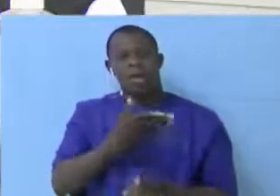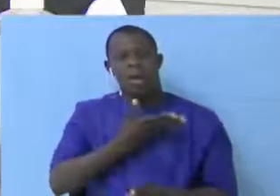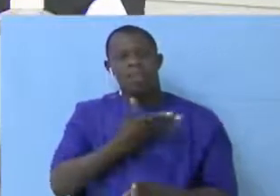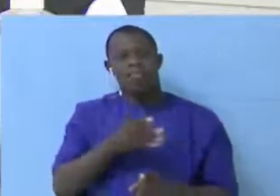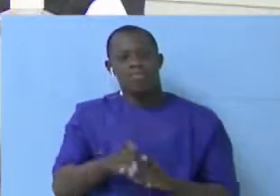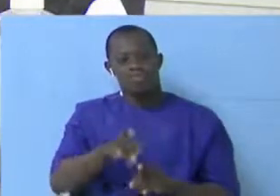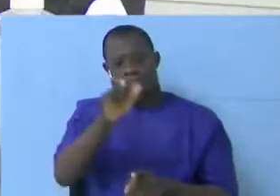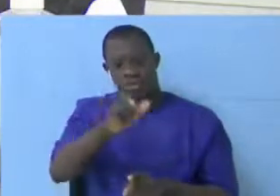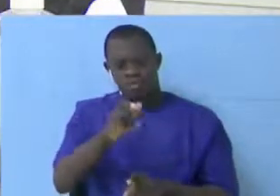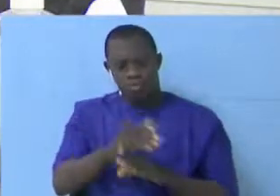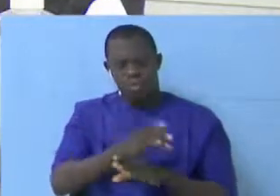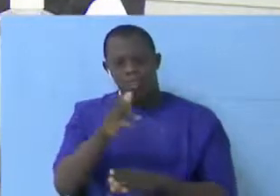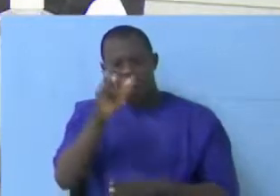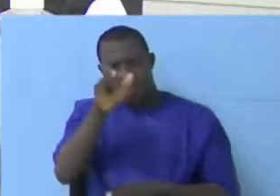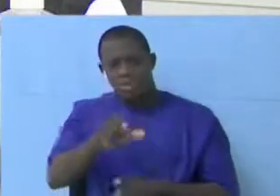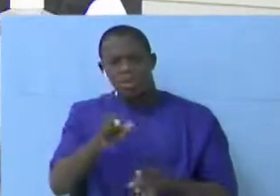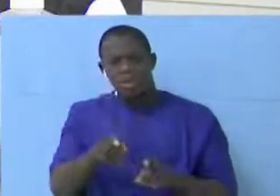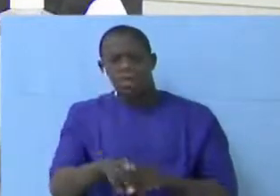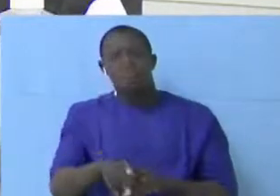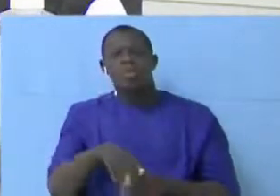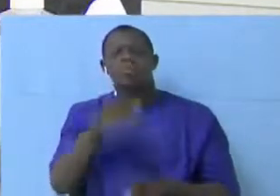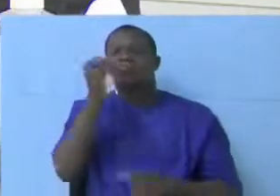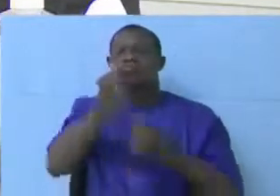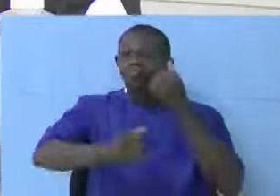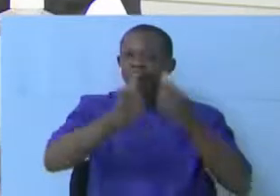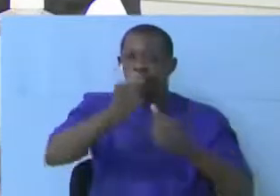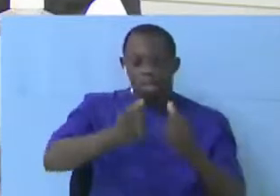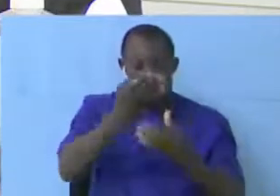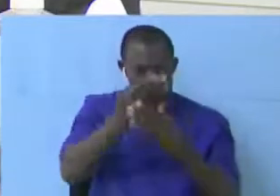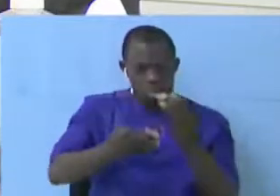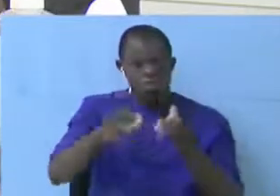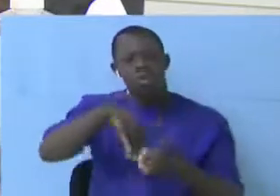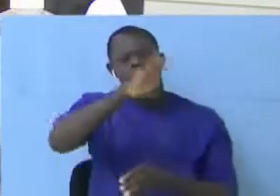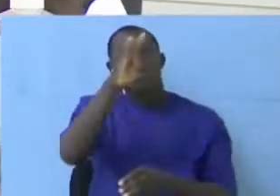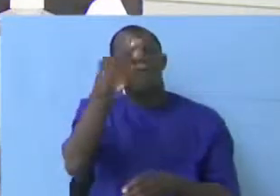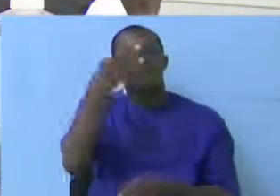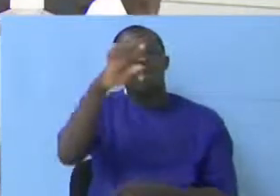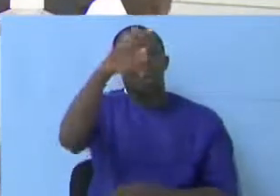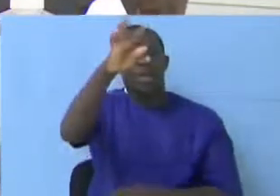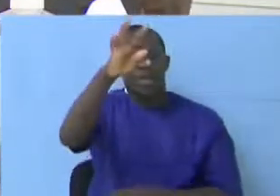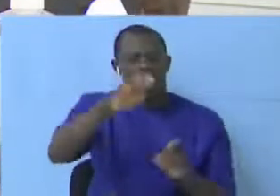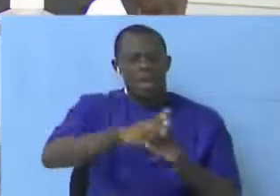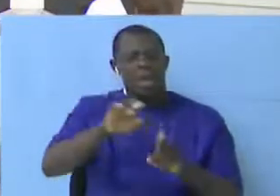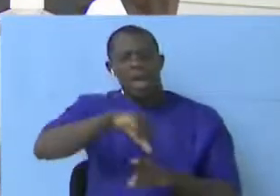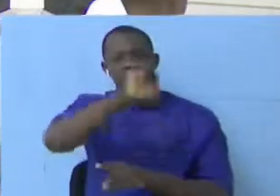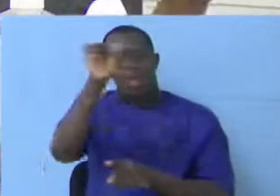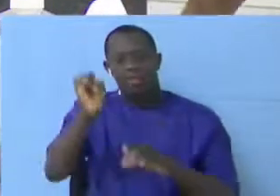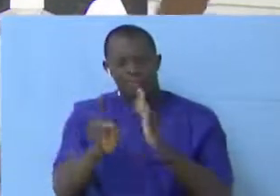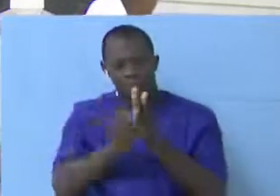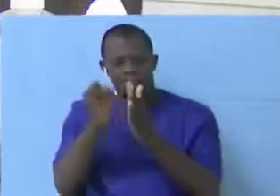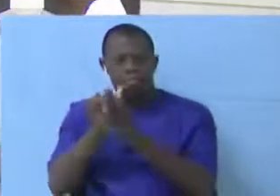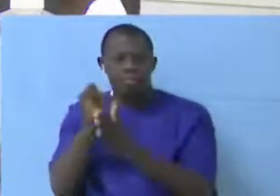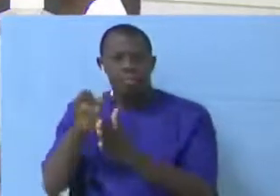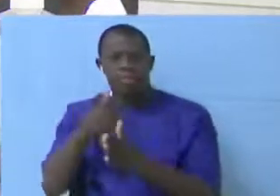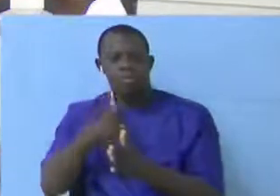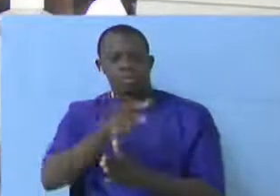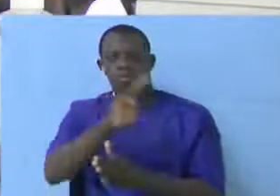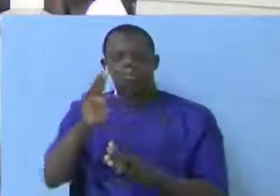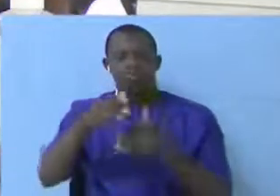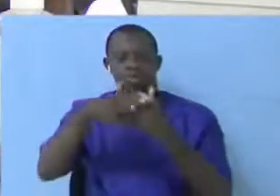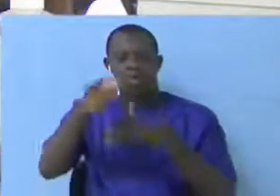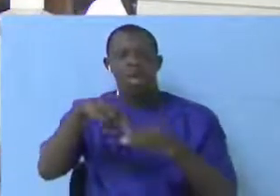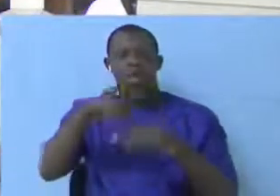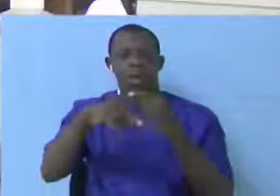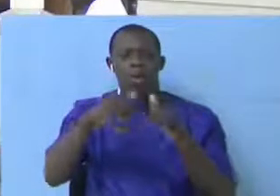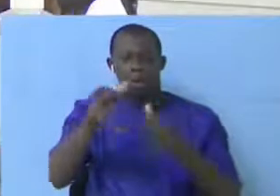wanted. He ran to Farafenye. And the investigation, I don't want to go into the nitty-gritties,